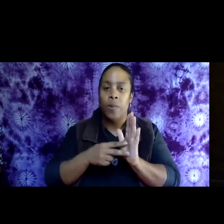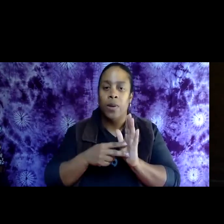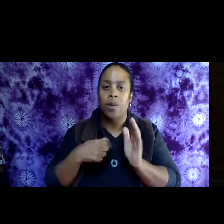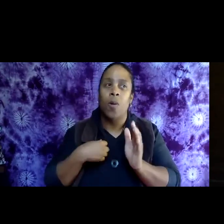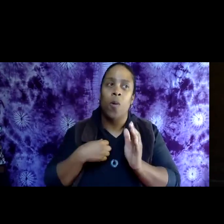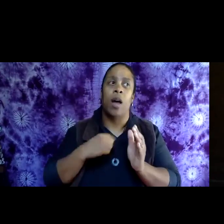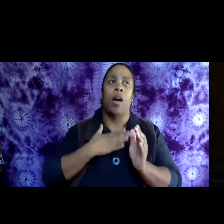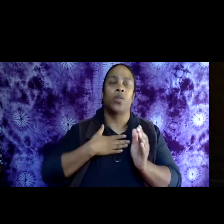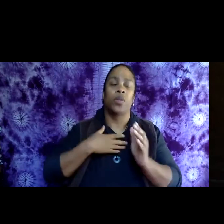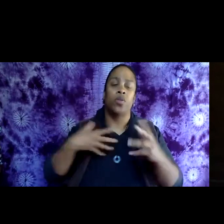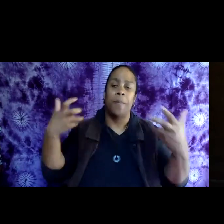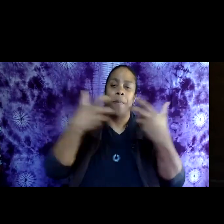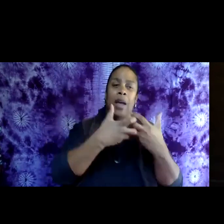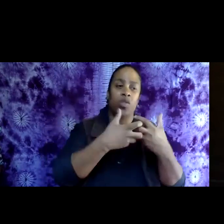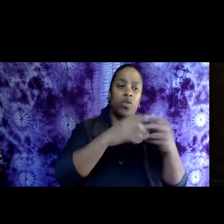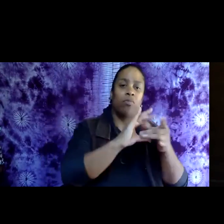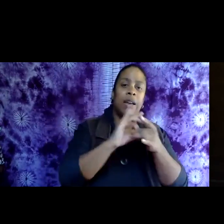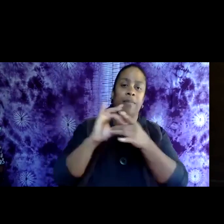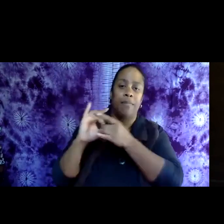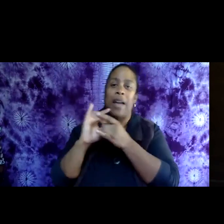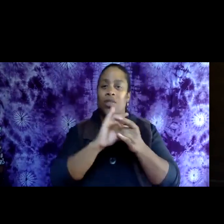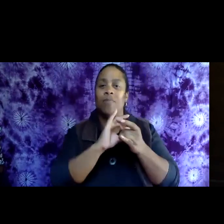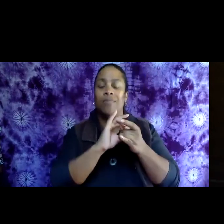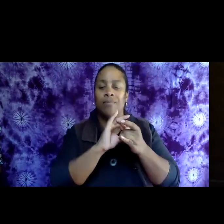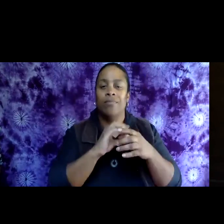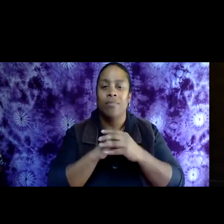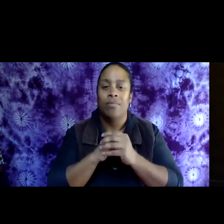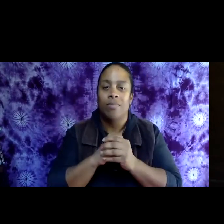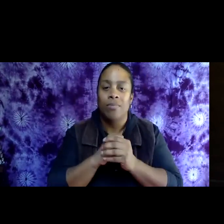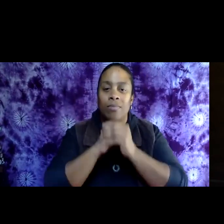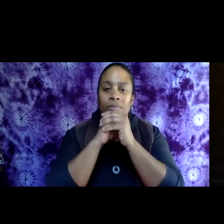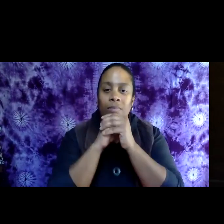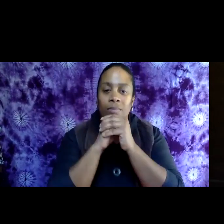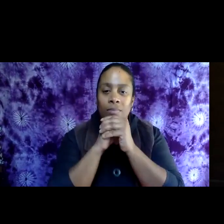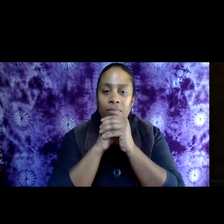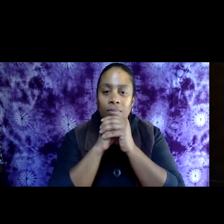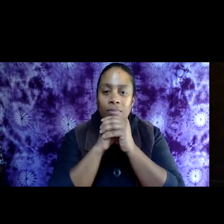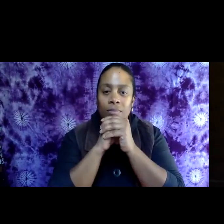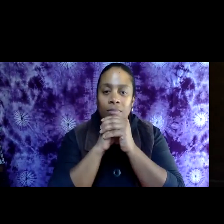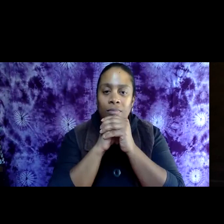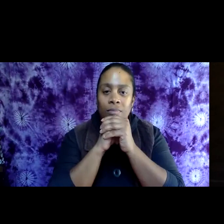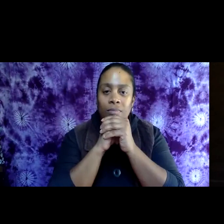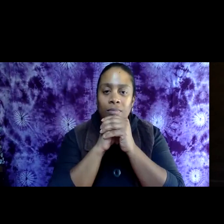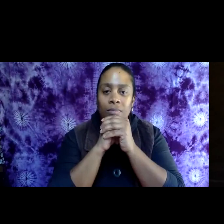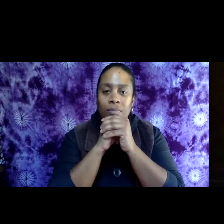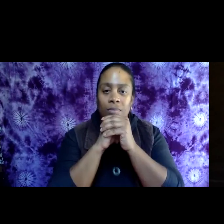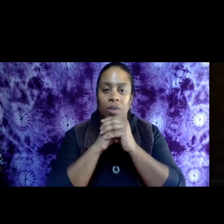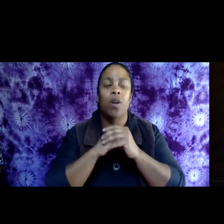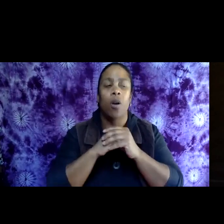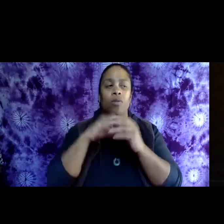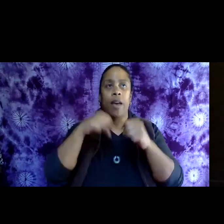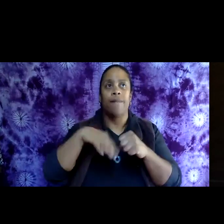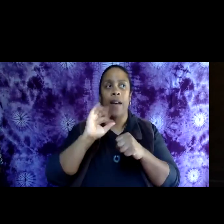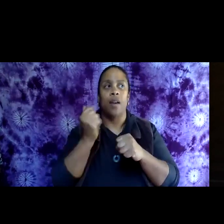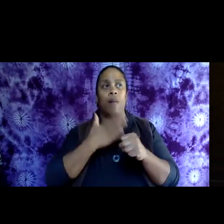and improving relationships you're in. Show me photos of people that you know, etc. And all that's available from that website, All my events